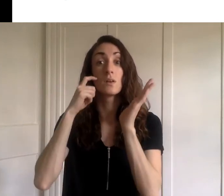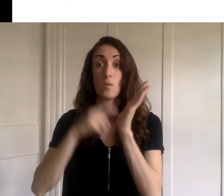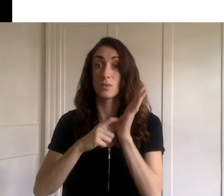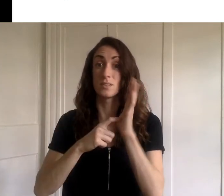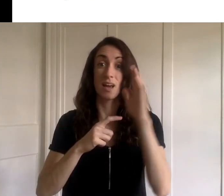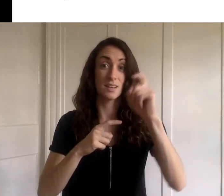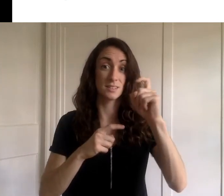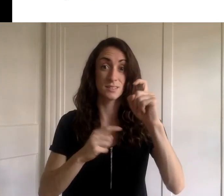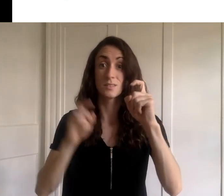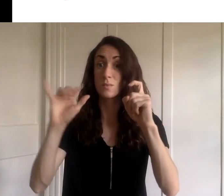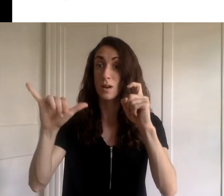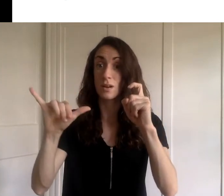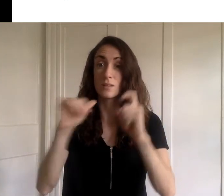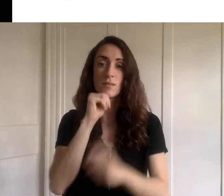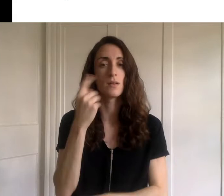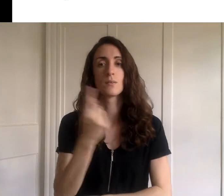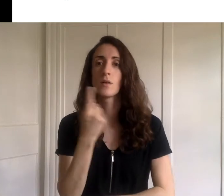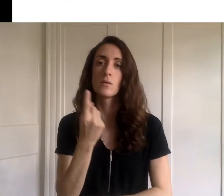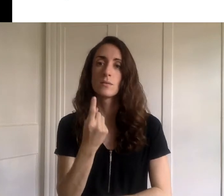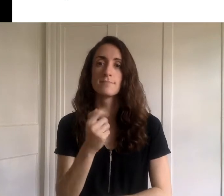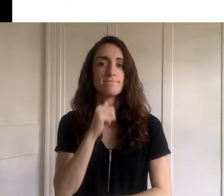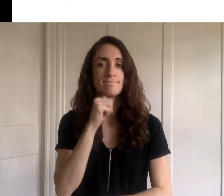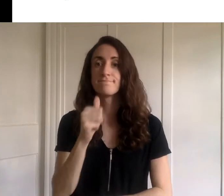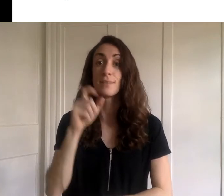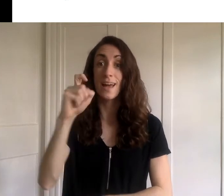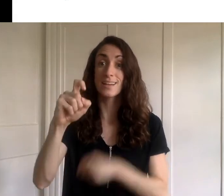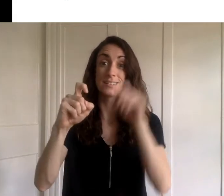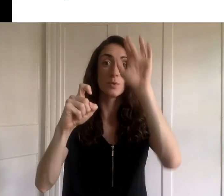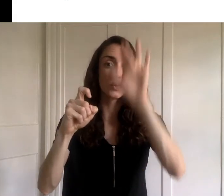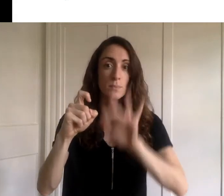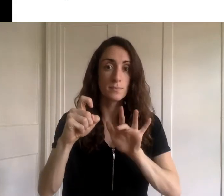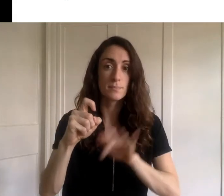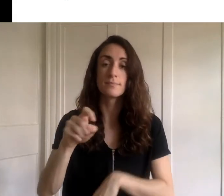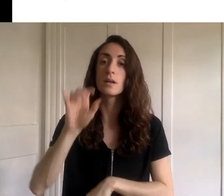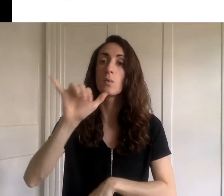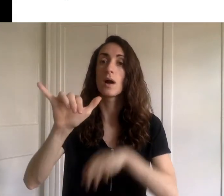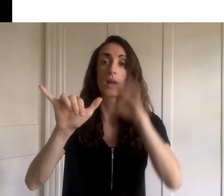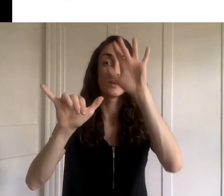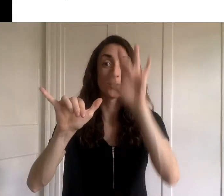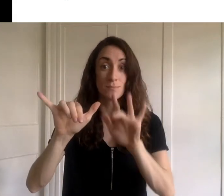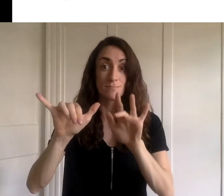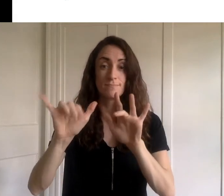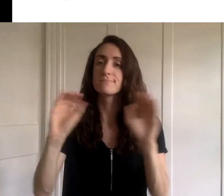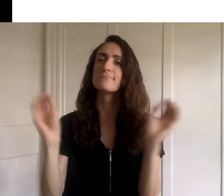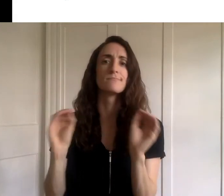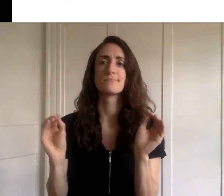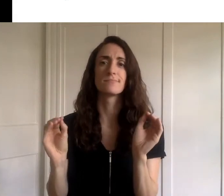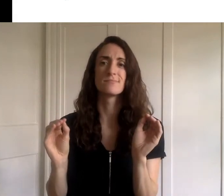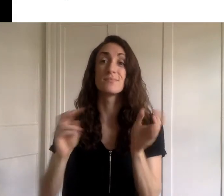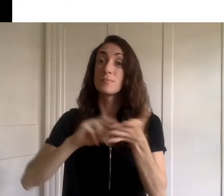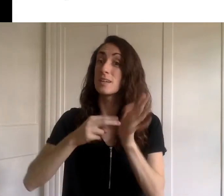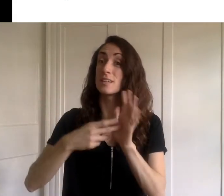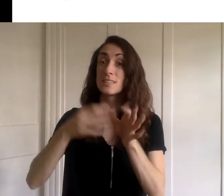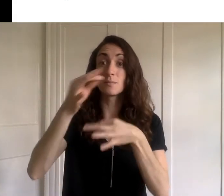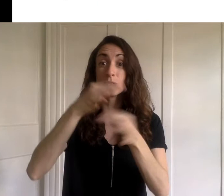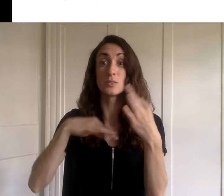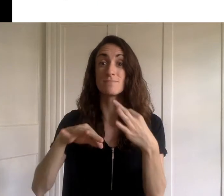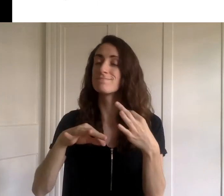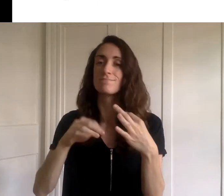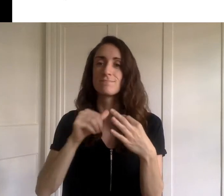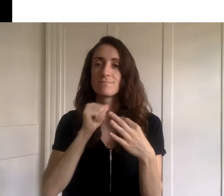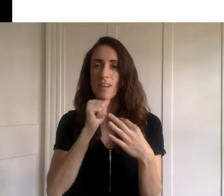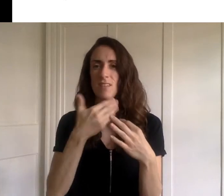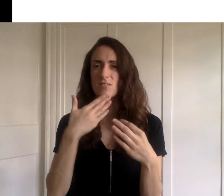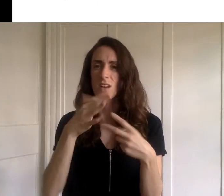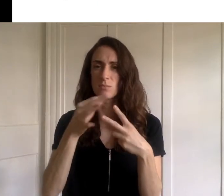You'll notice that we don't have any variable that's already alone with a coefficient of 1. So that means that the substitution method isn't